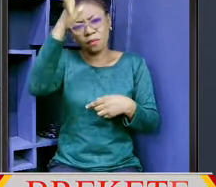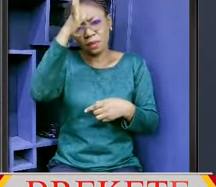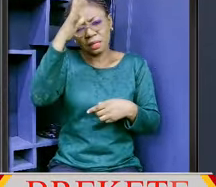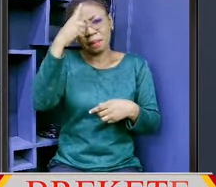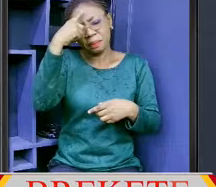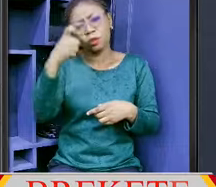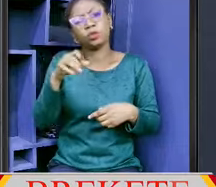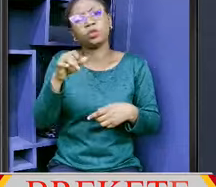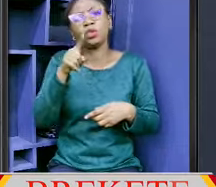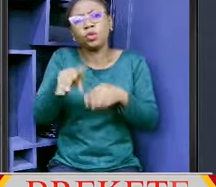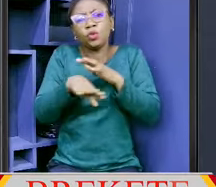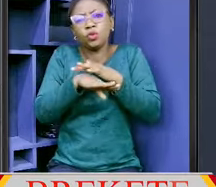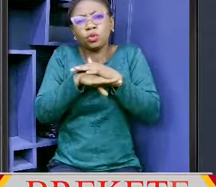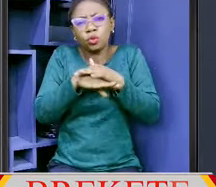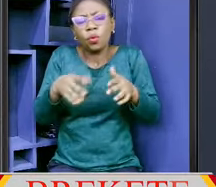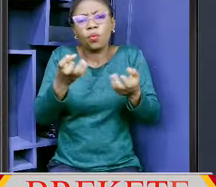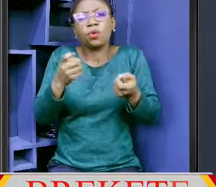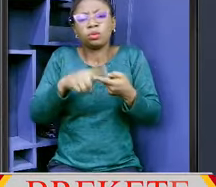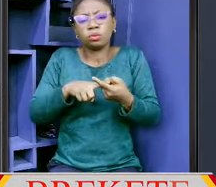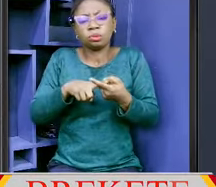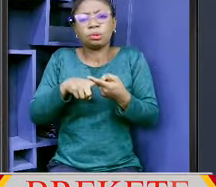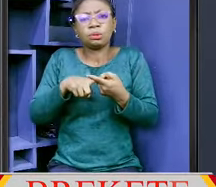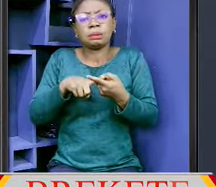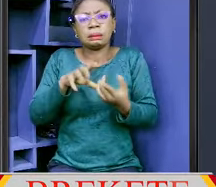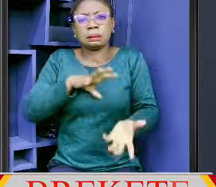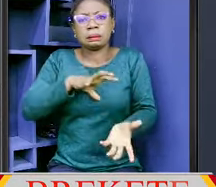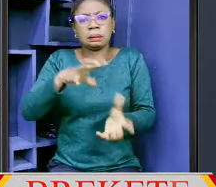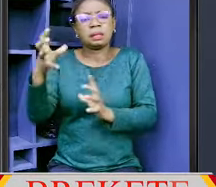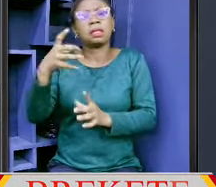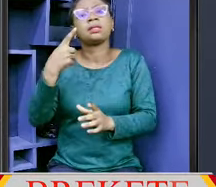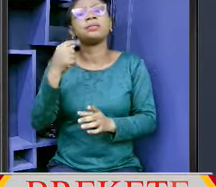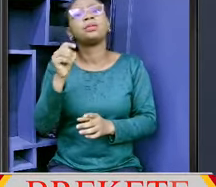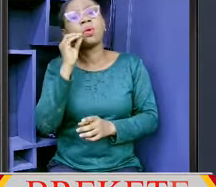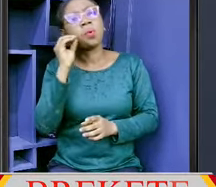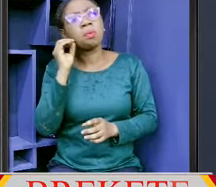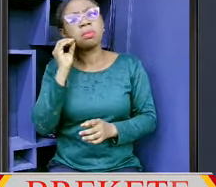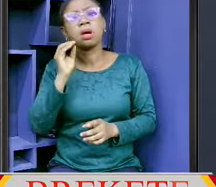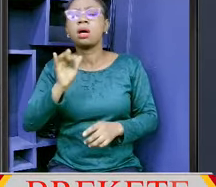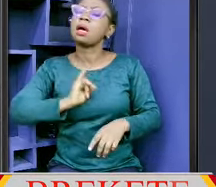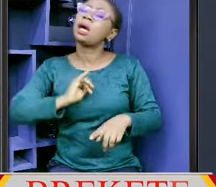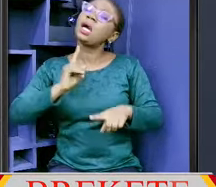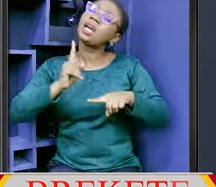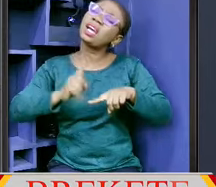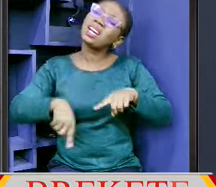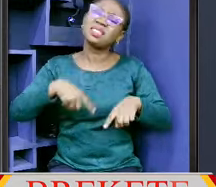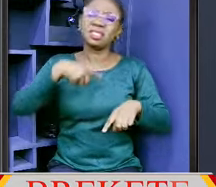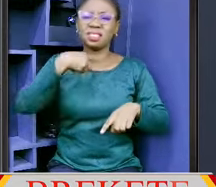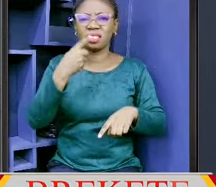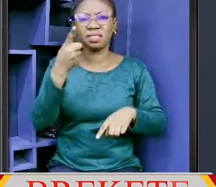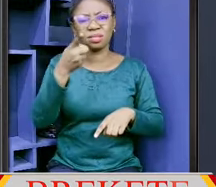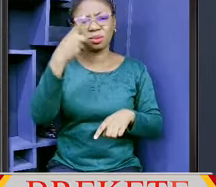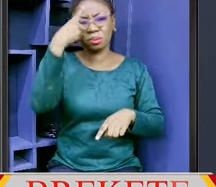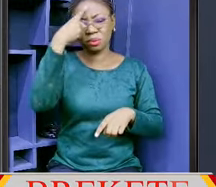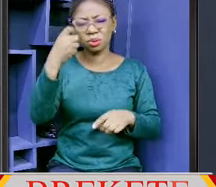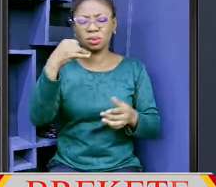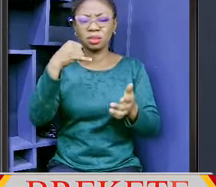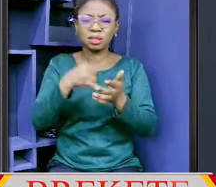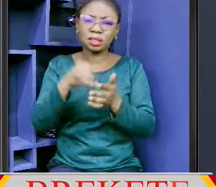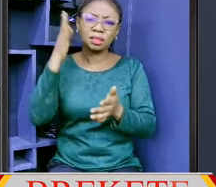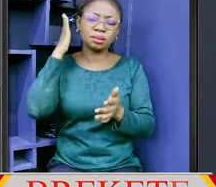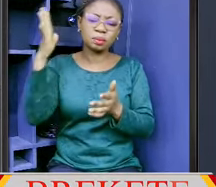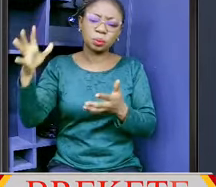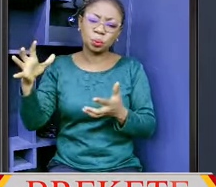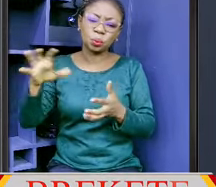the home. And the thing, they pain you. I know if you tell you now. Because he go scatter ground.